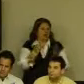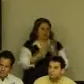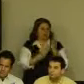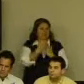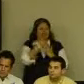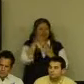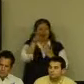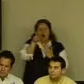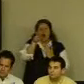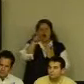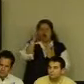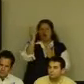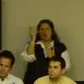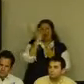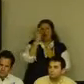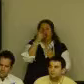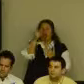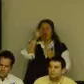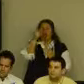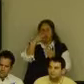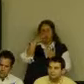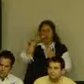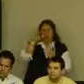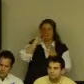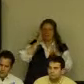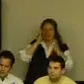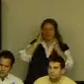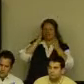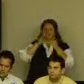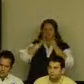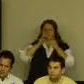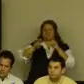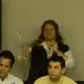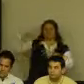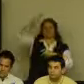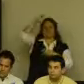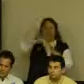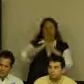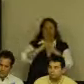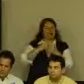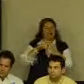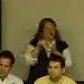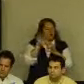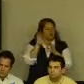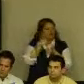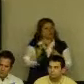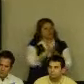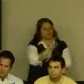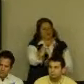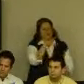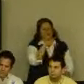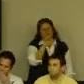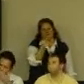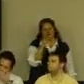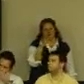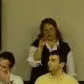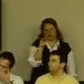motivates you and see what they did to get where they are. And I think that might be, and social media is a good way of doing that.